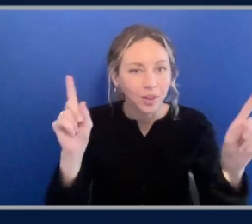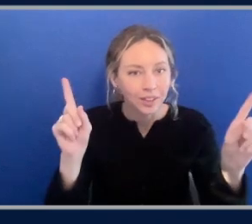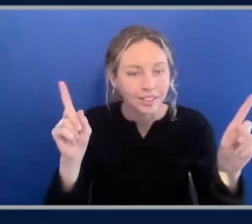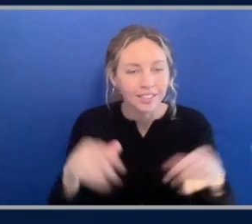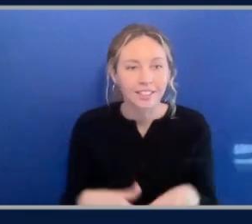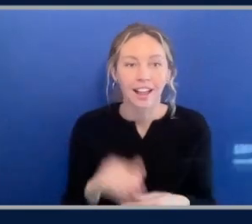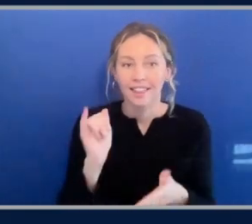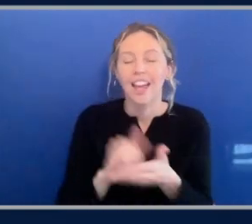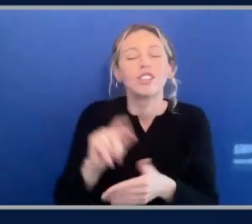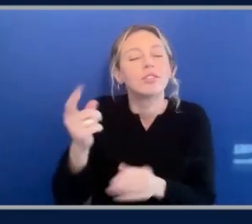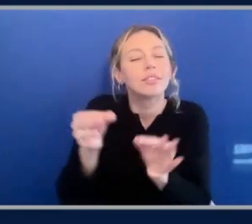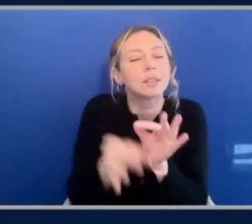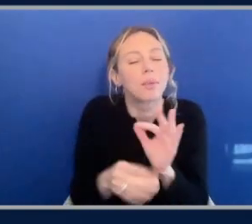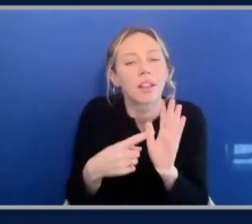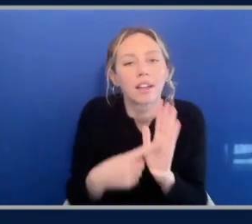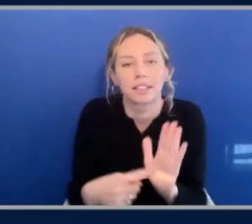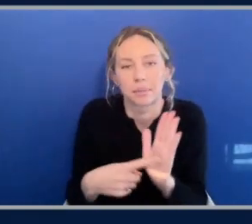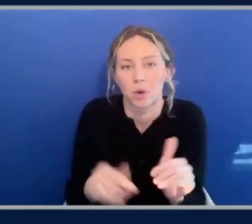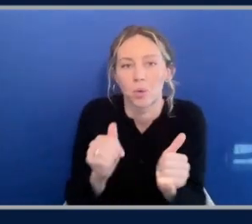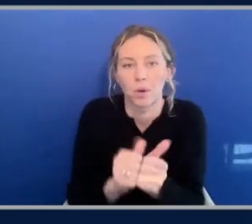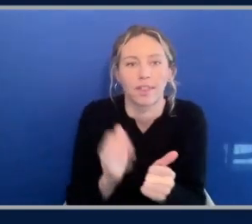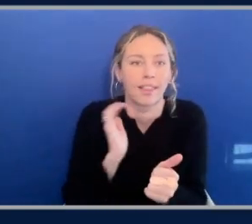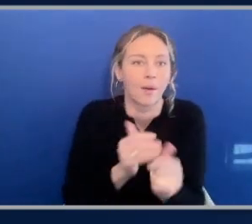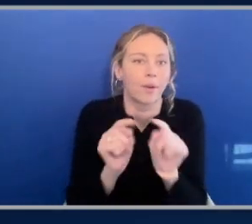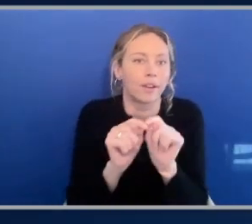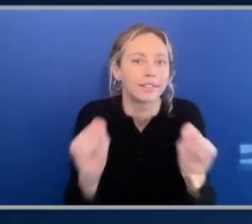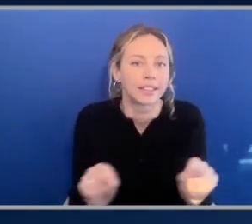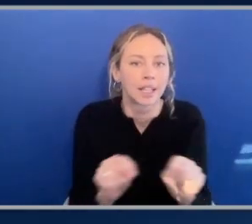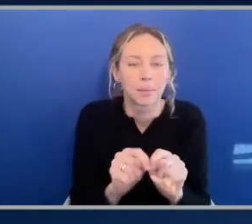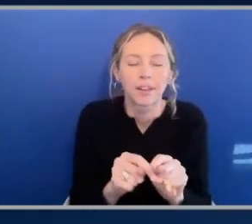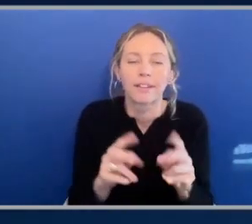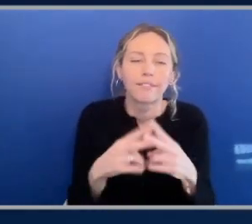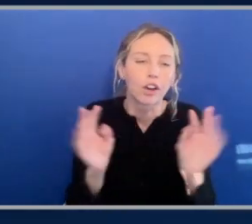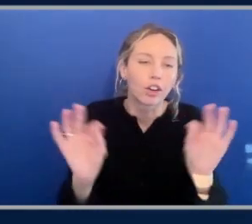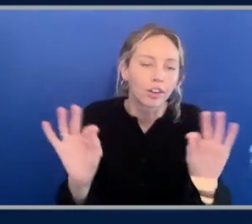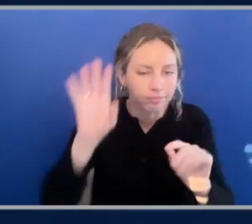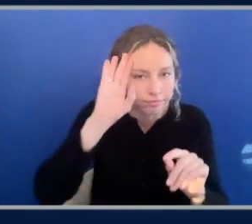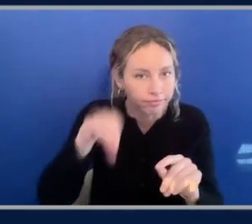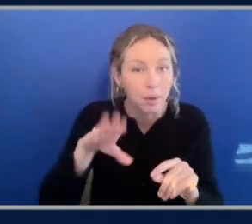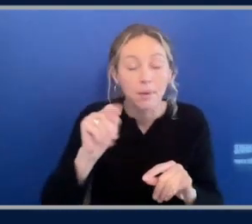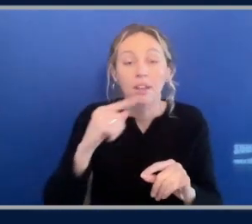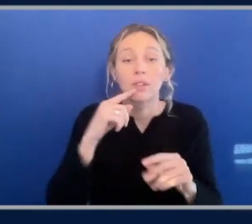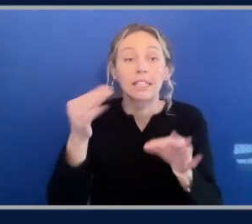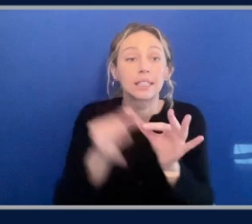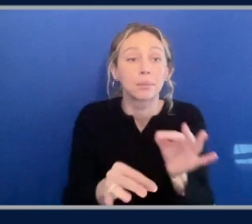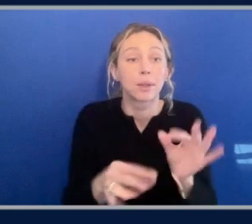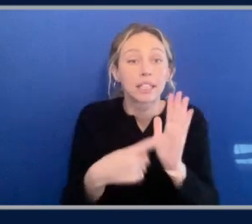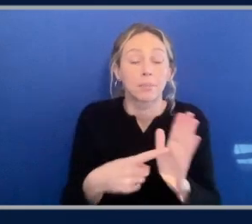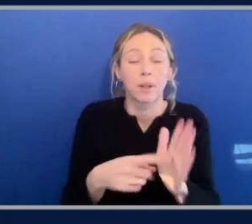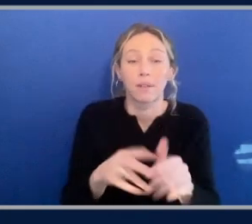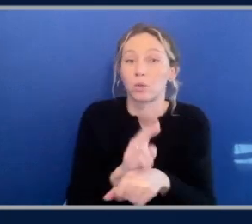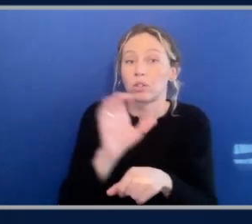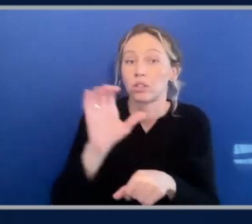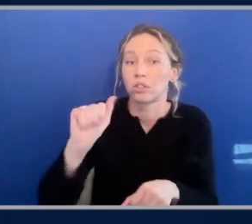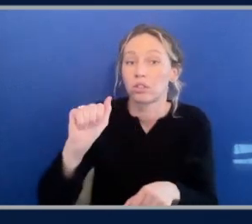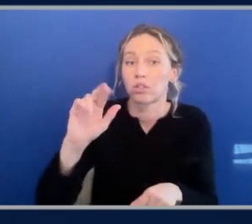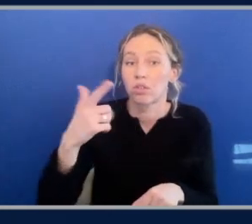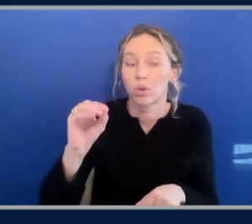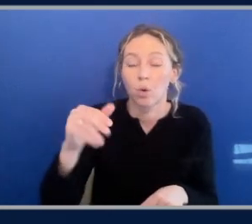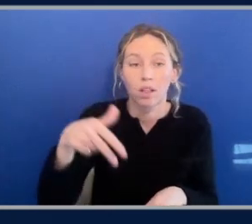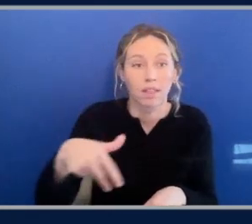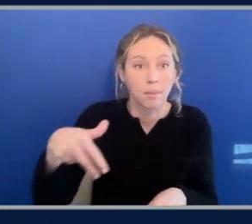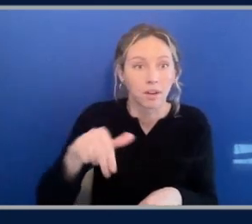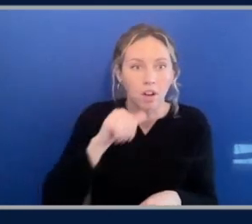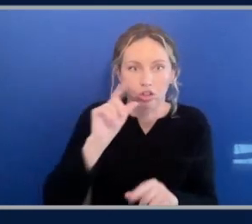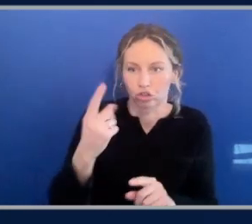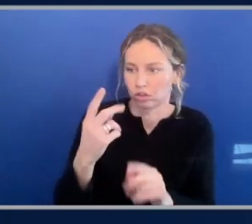a simple example, of course, of a templated parameterized string. Yeah. It's very trivial. It's also a very simple example of using Cargo Lambda. But Cargo Lambda, it doesn't just stop here,